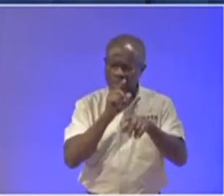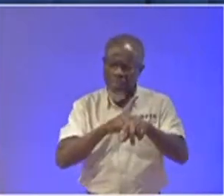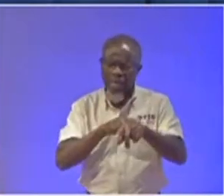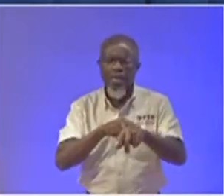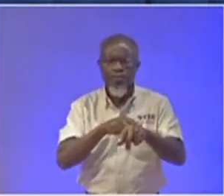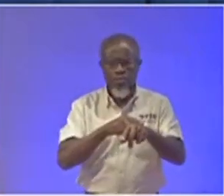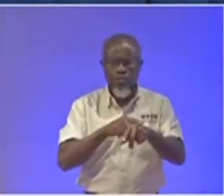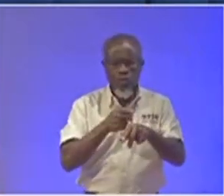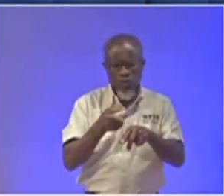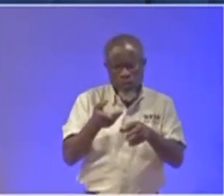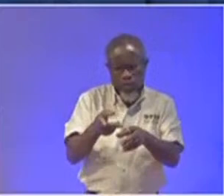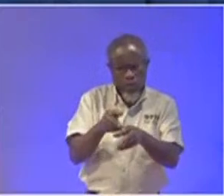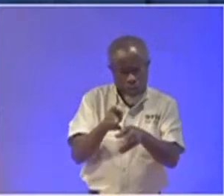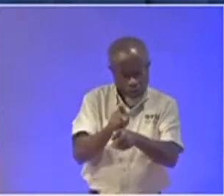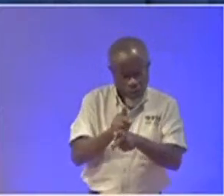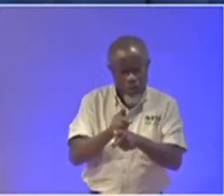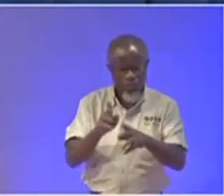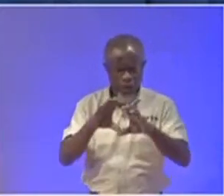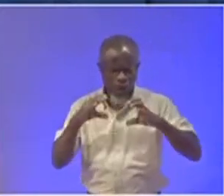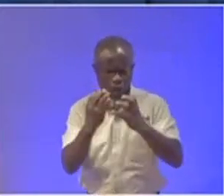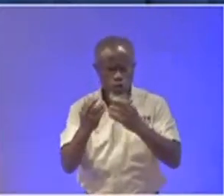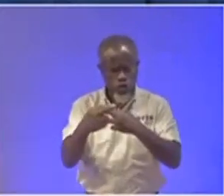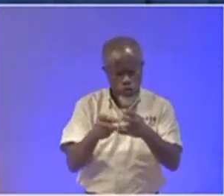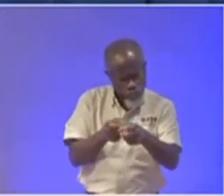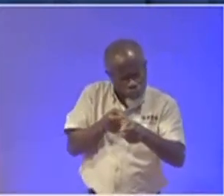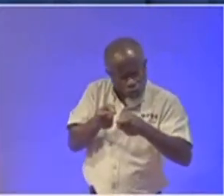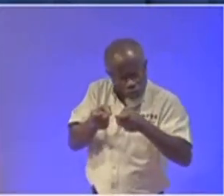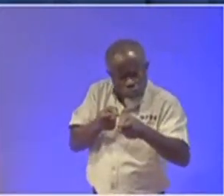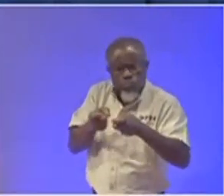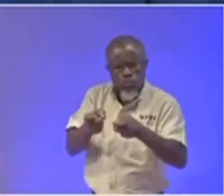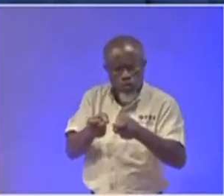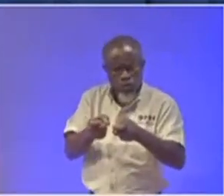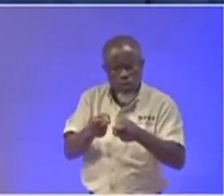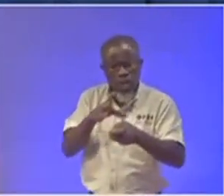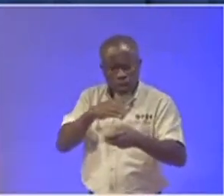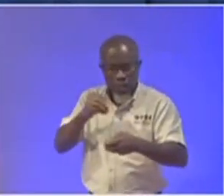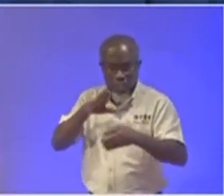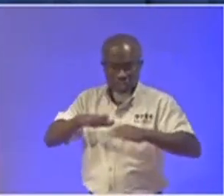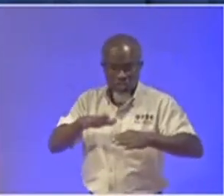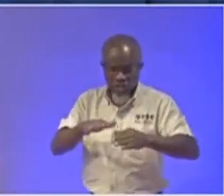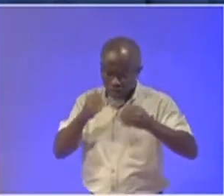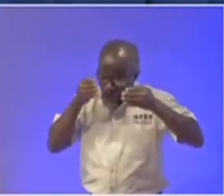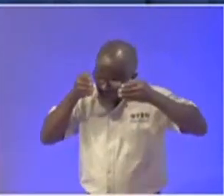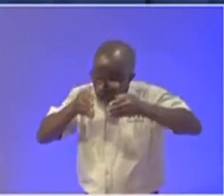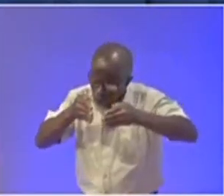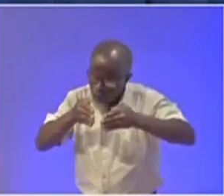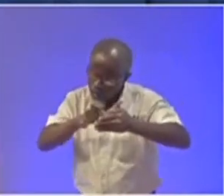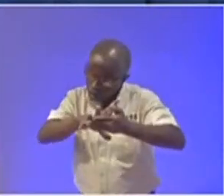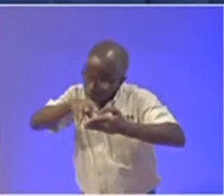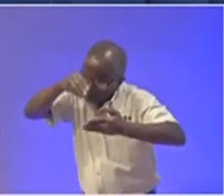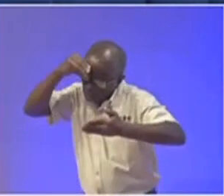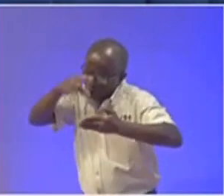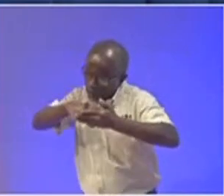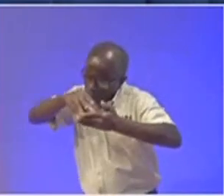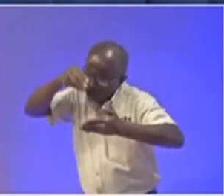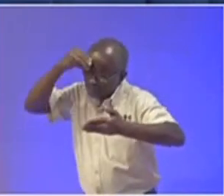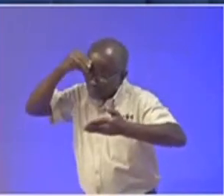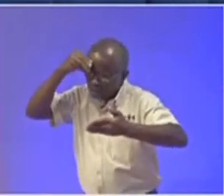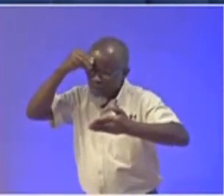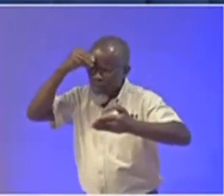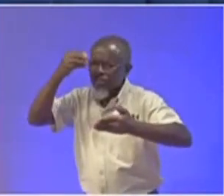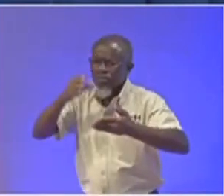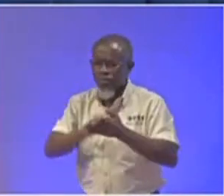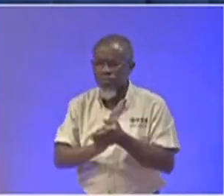that classroom management going on, but ensure that students are immersed in learning and every minute is spent